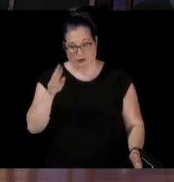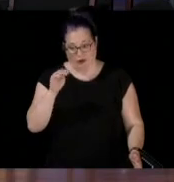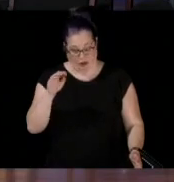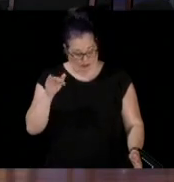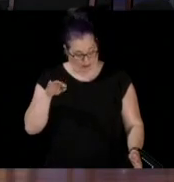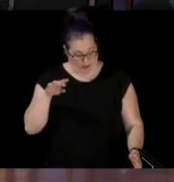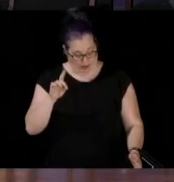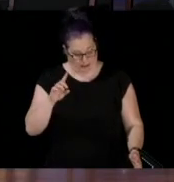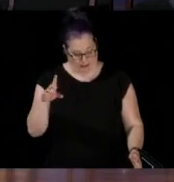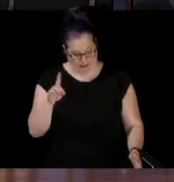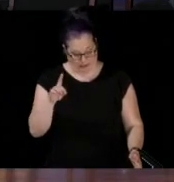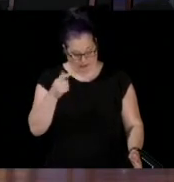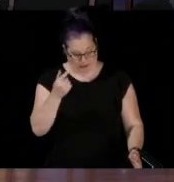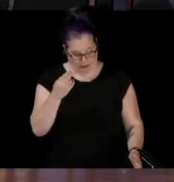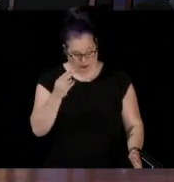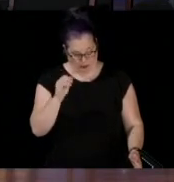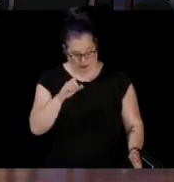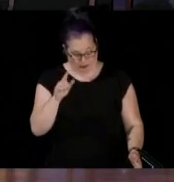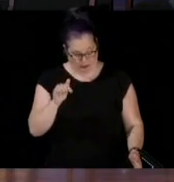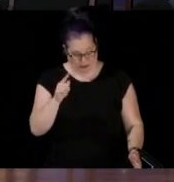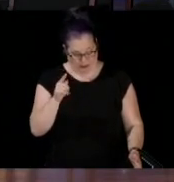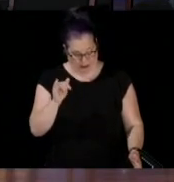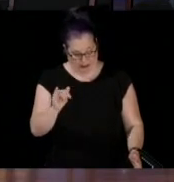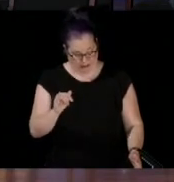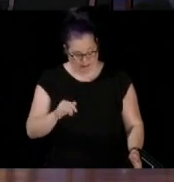Armand David Gazzotti.